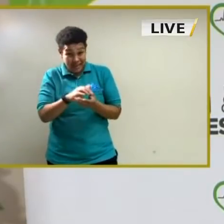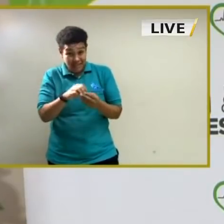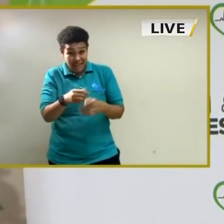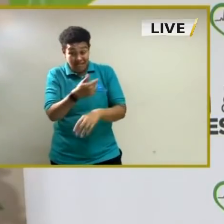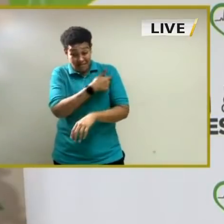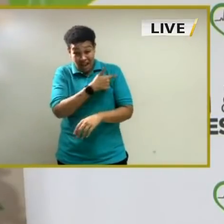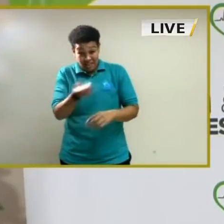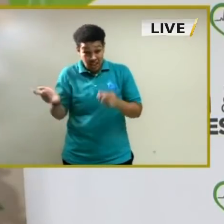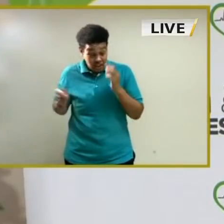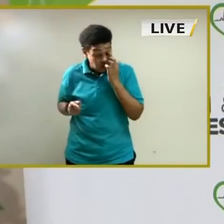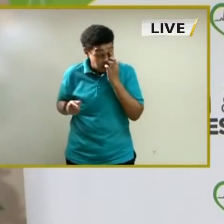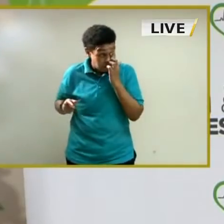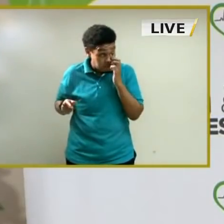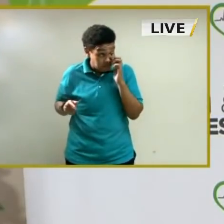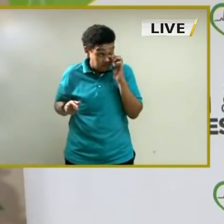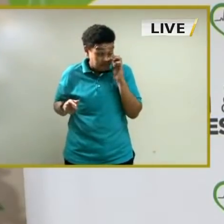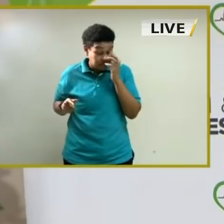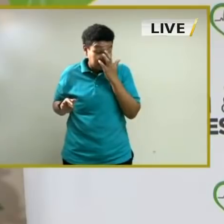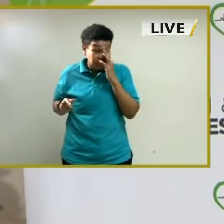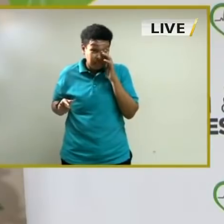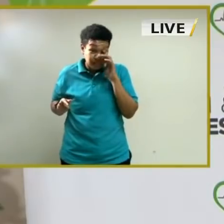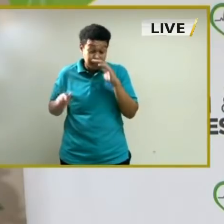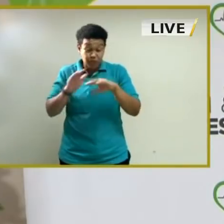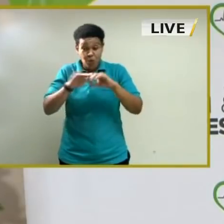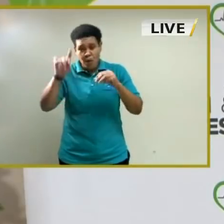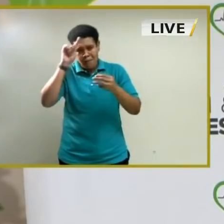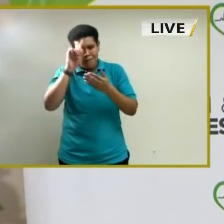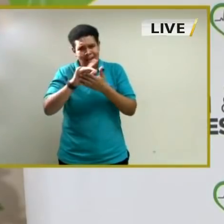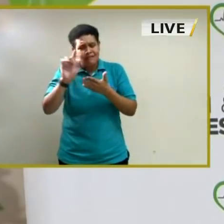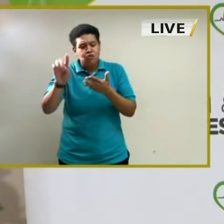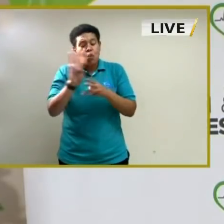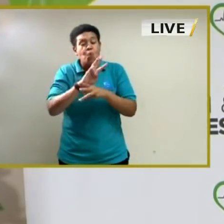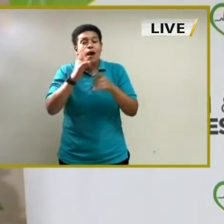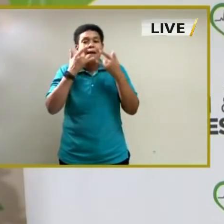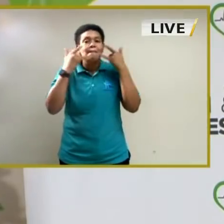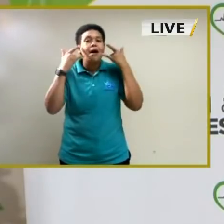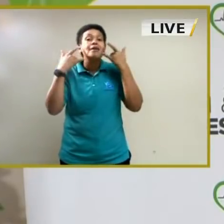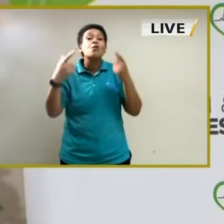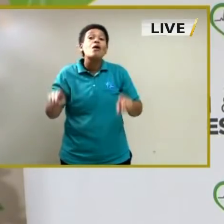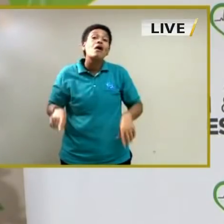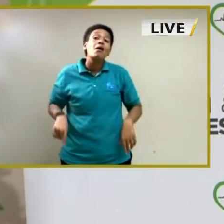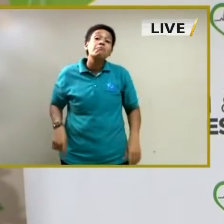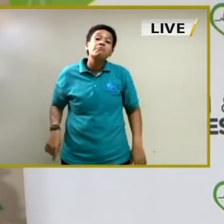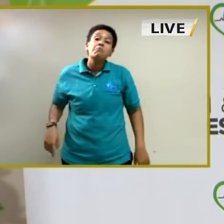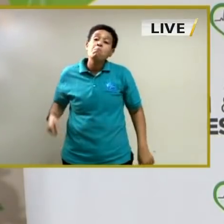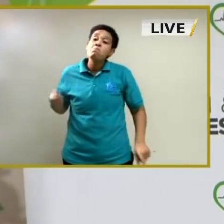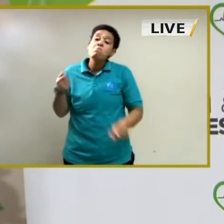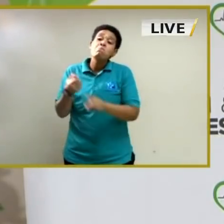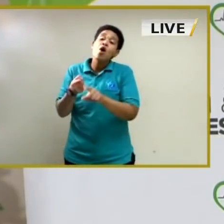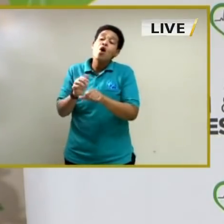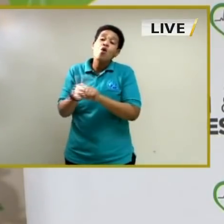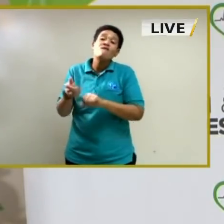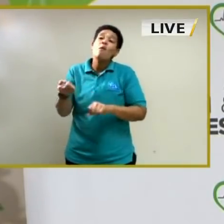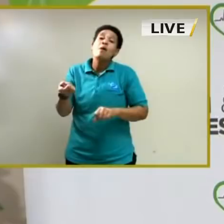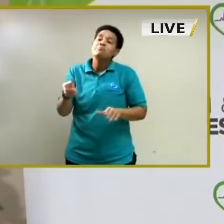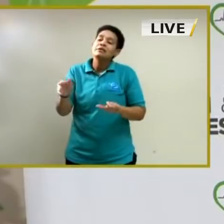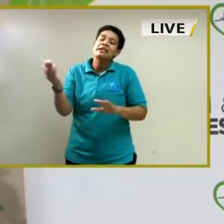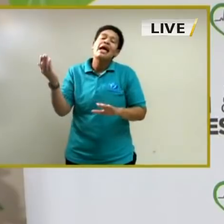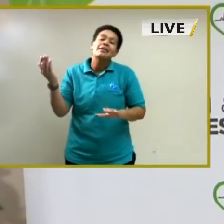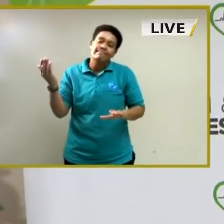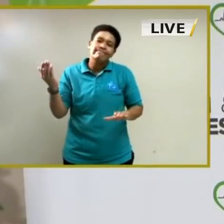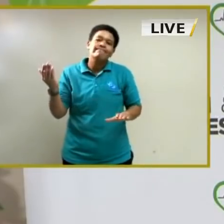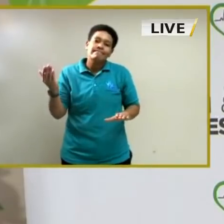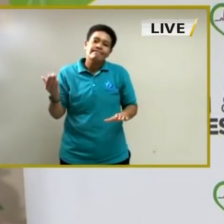vaccination, did not believe that they should wear masks, and they ended up with COVID and have since passed,